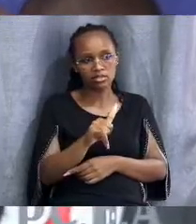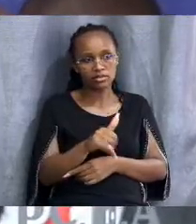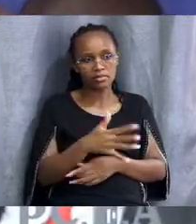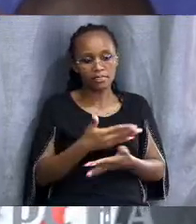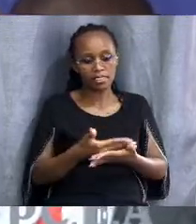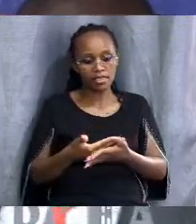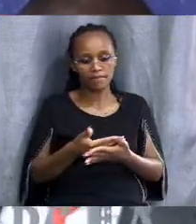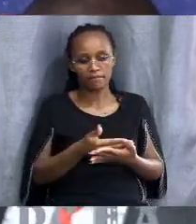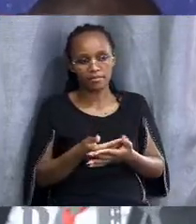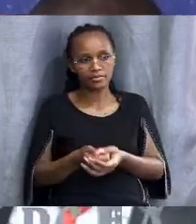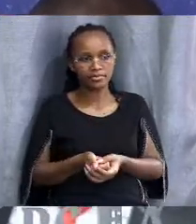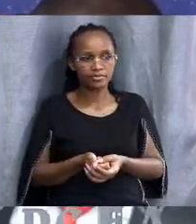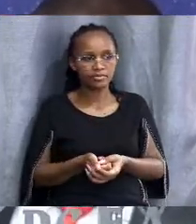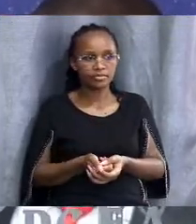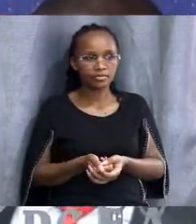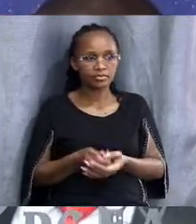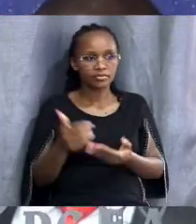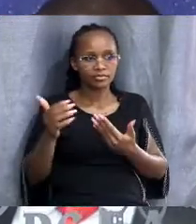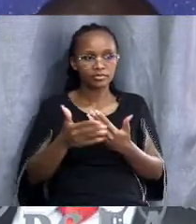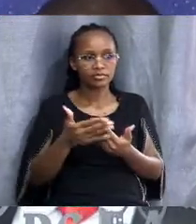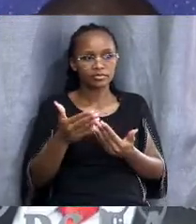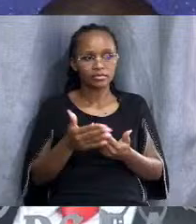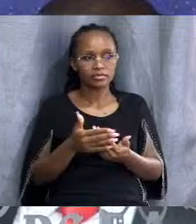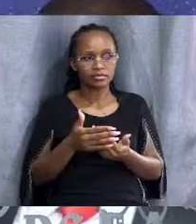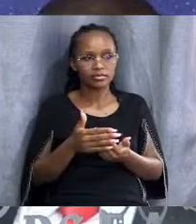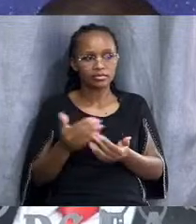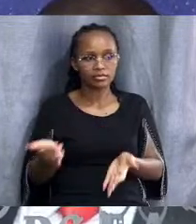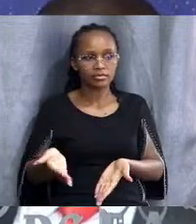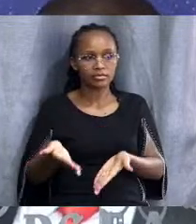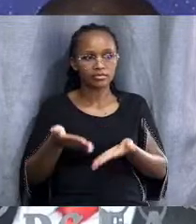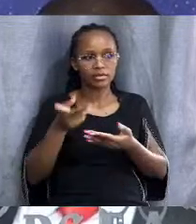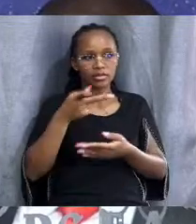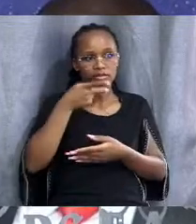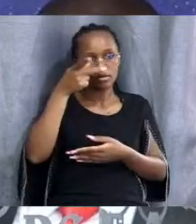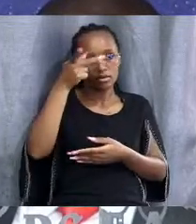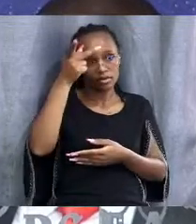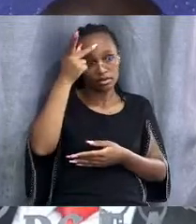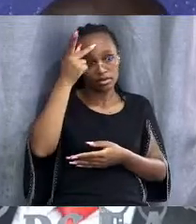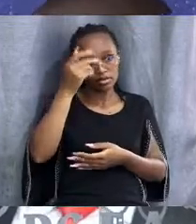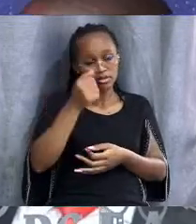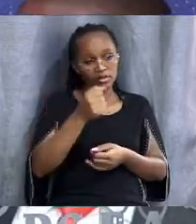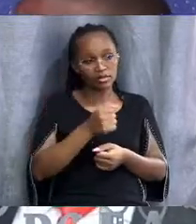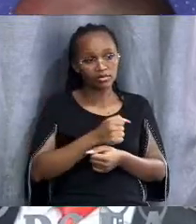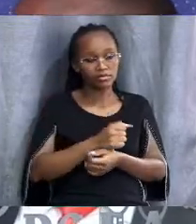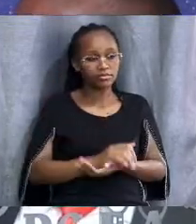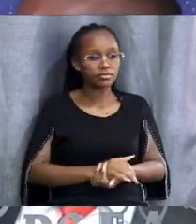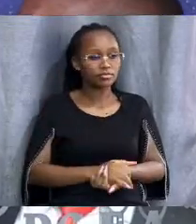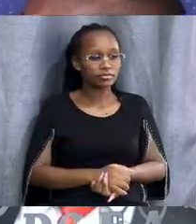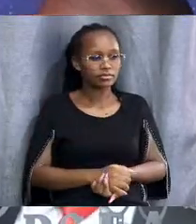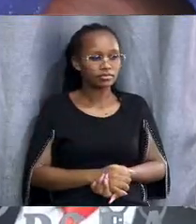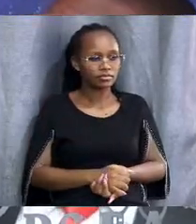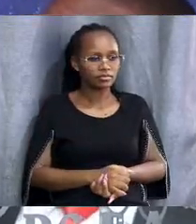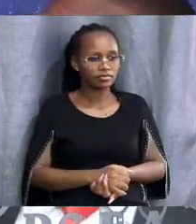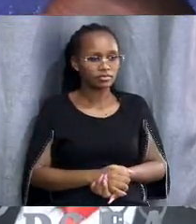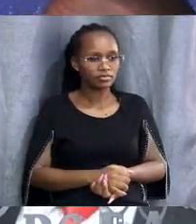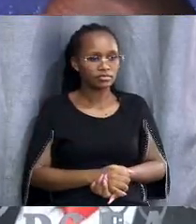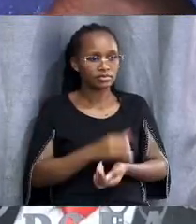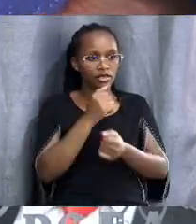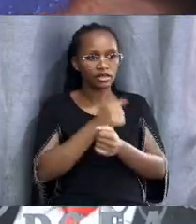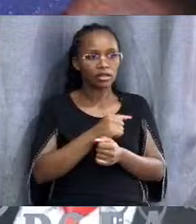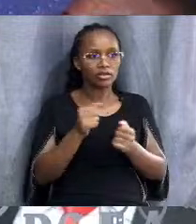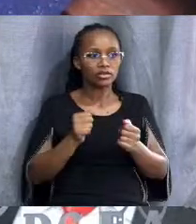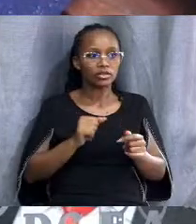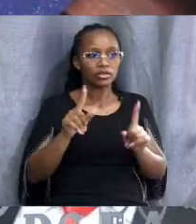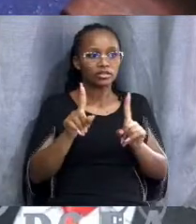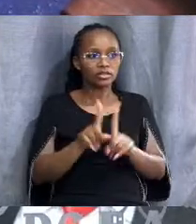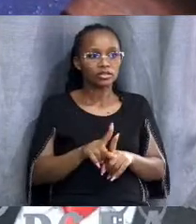Childhood. Zaiden Kiarie Mbugua was brought up by his parent with love until his dismissal. He was loved by his